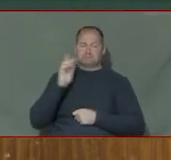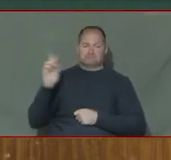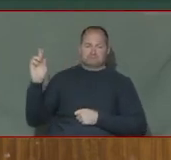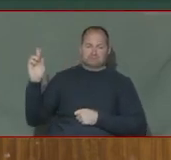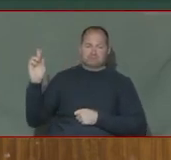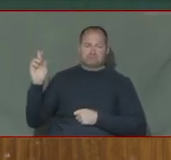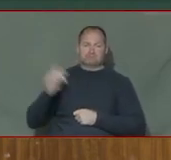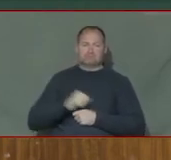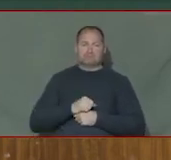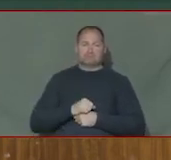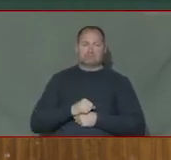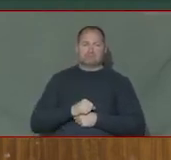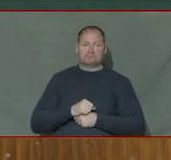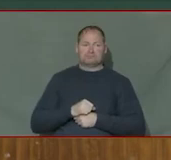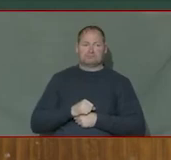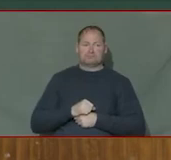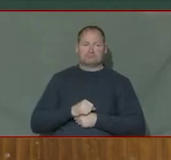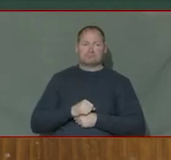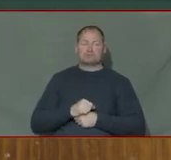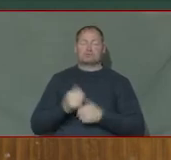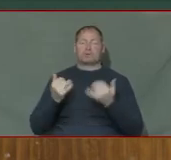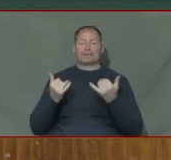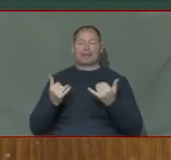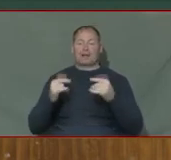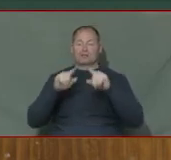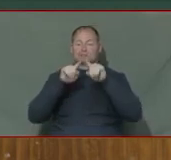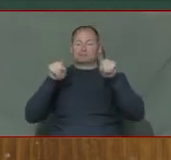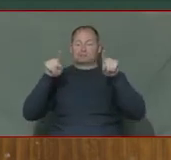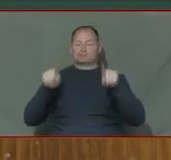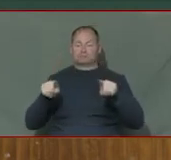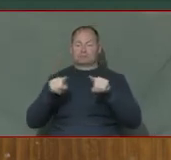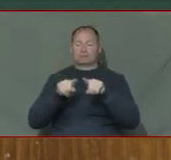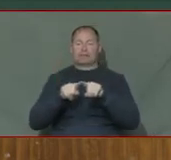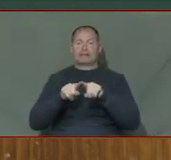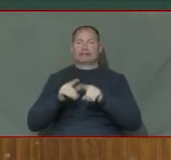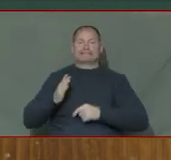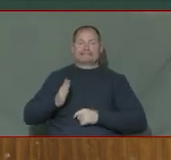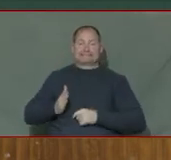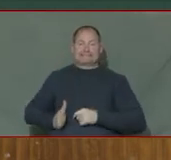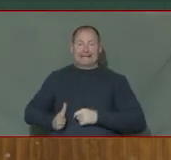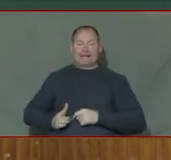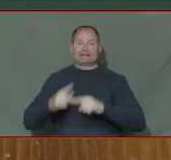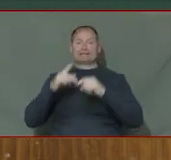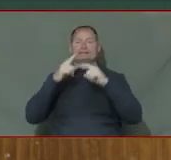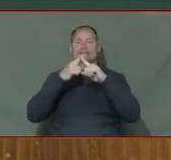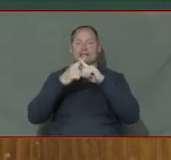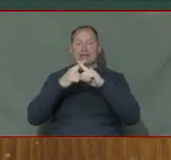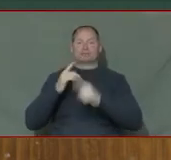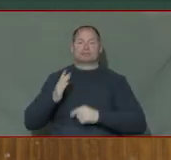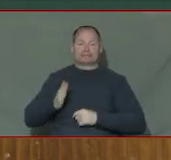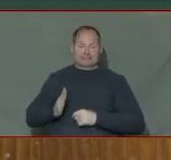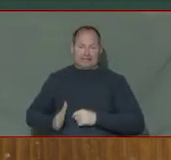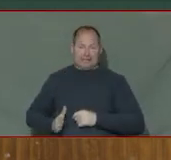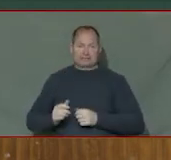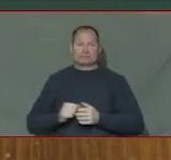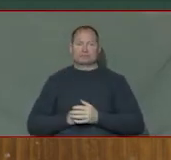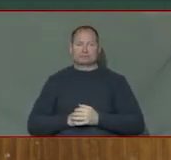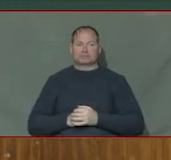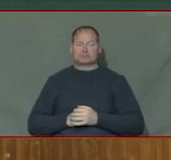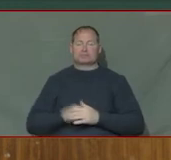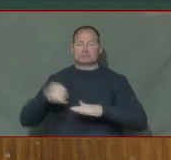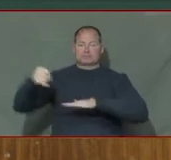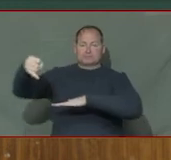Right, and a square is side times side. So the area here is equal to side squared. The perimeter is